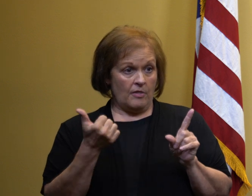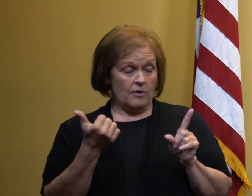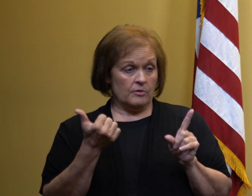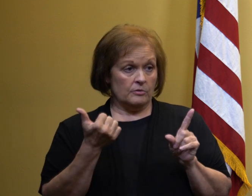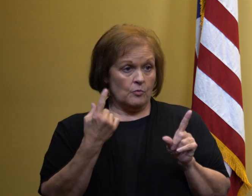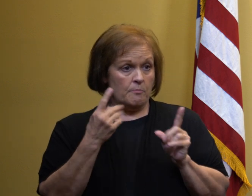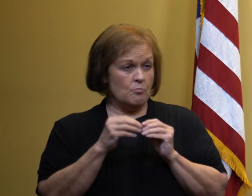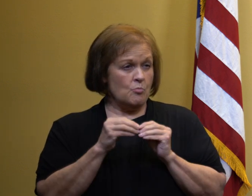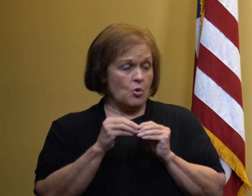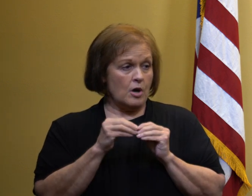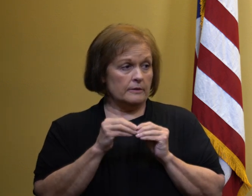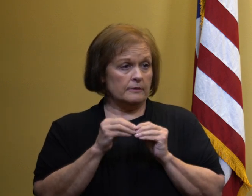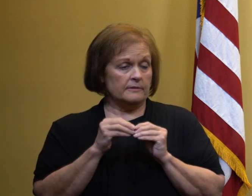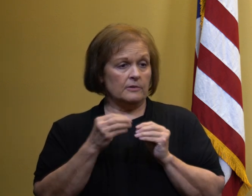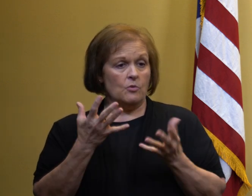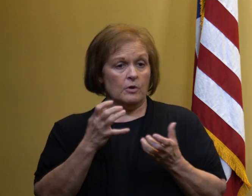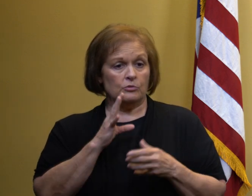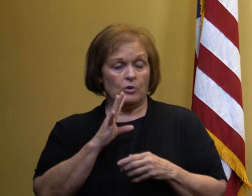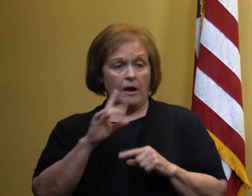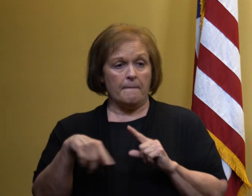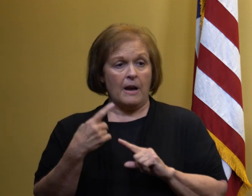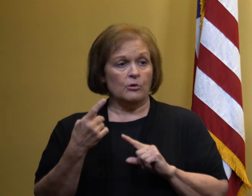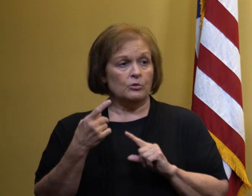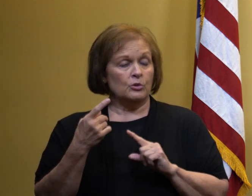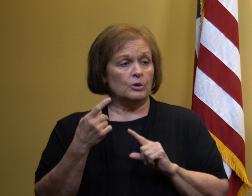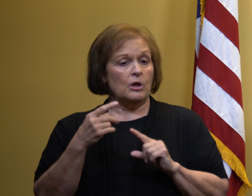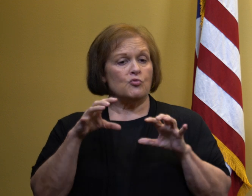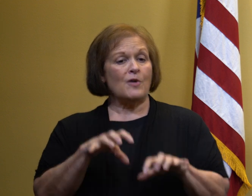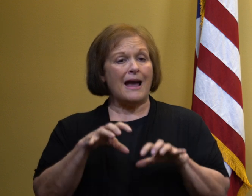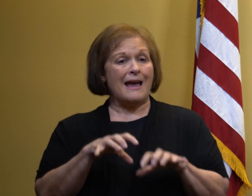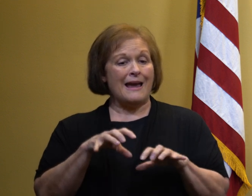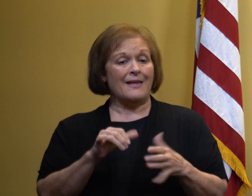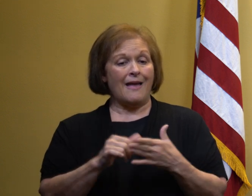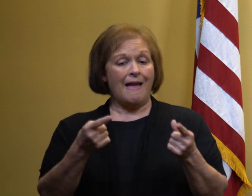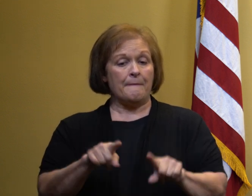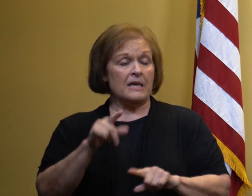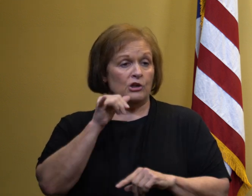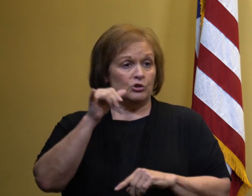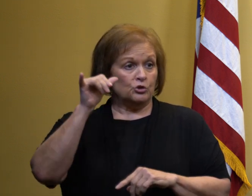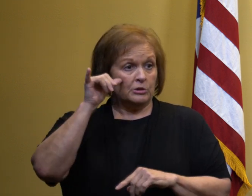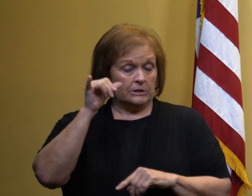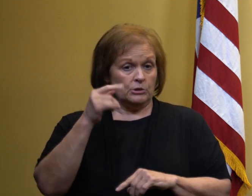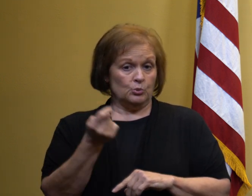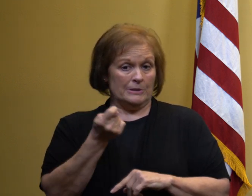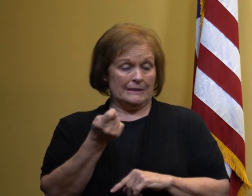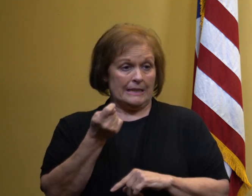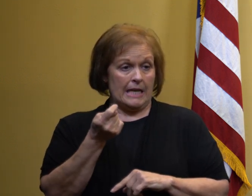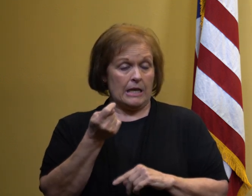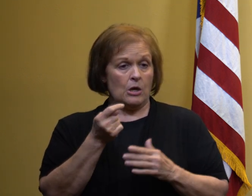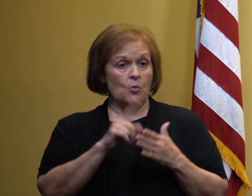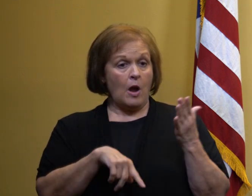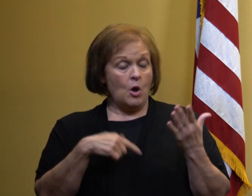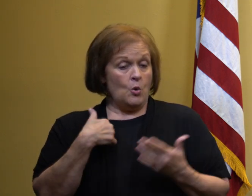to you. I did want to mention, though, the rain event we did have on yesterday, Tuesday. Again, what